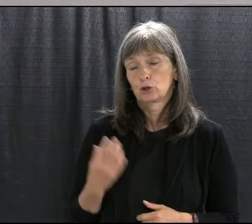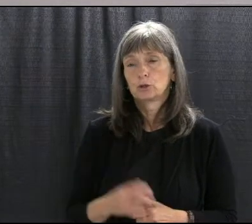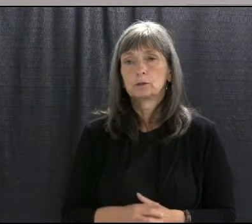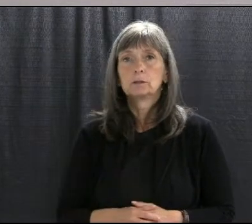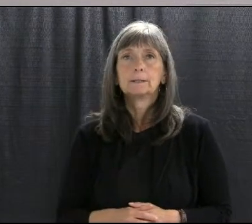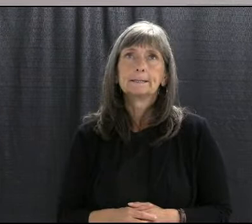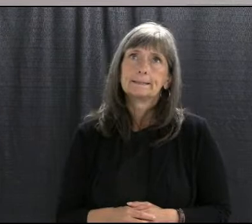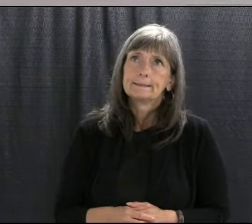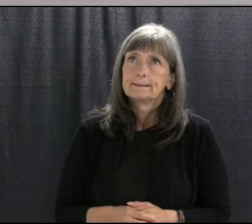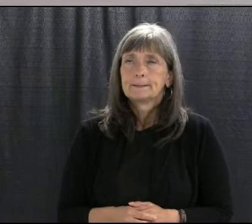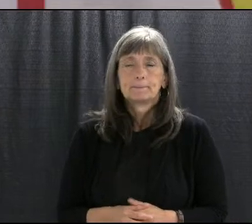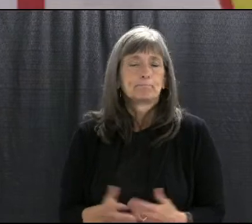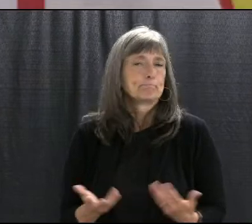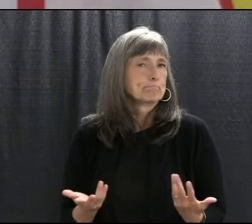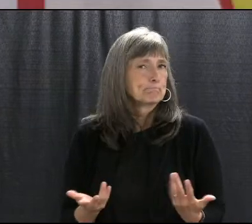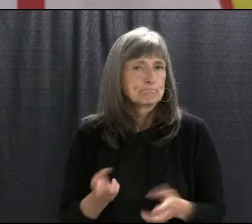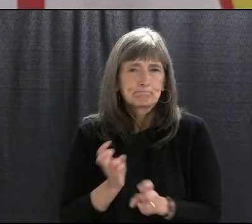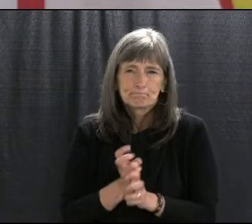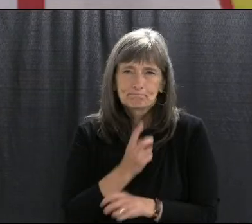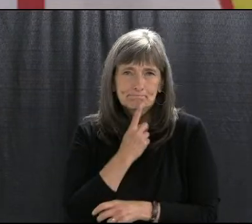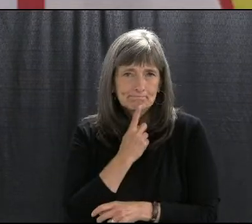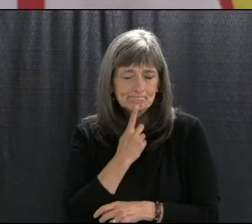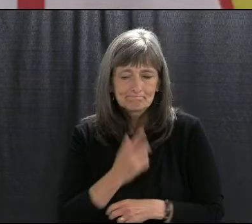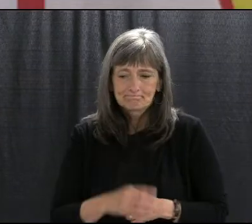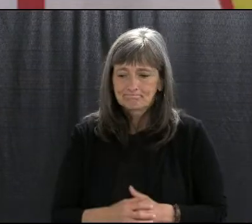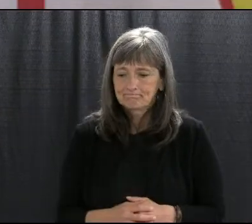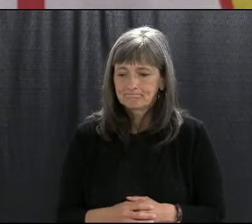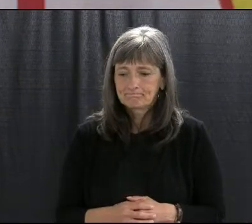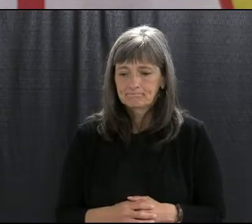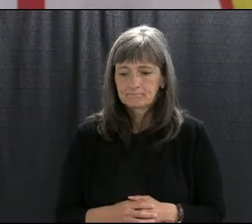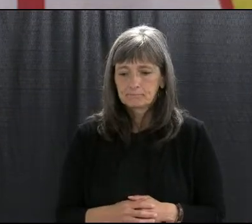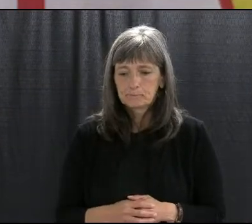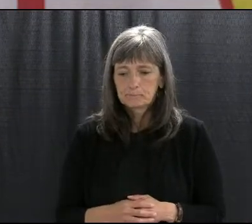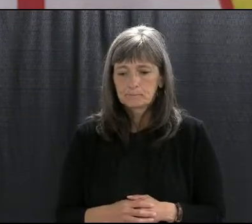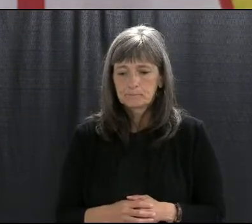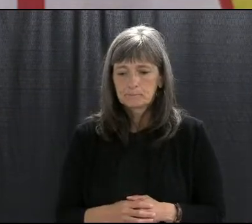That's difficult to answer, but I will say that